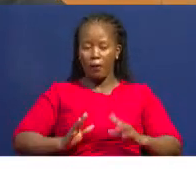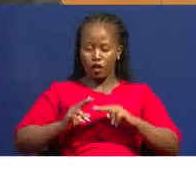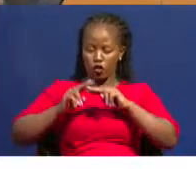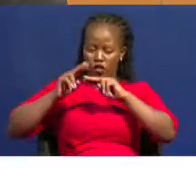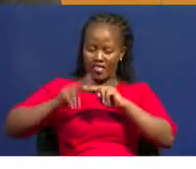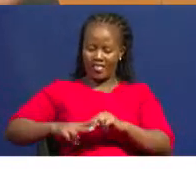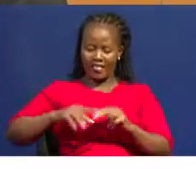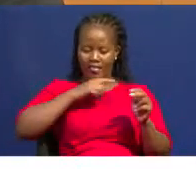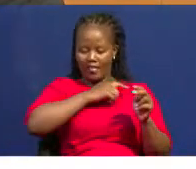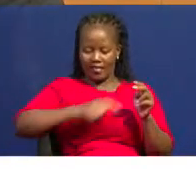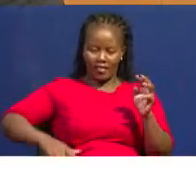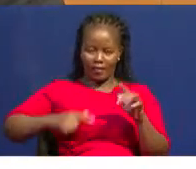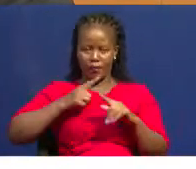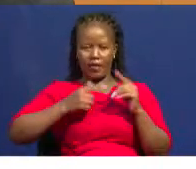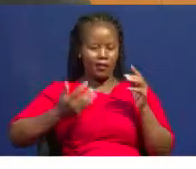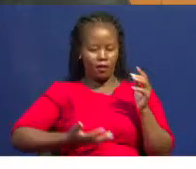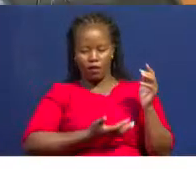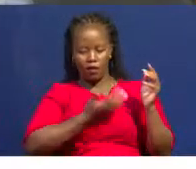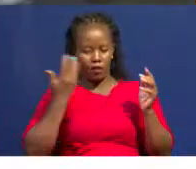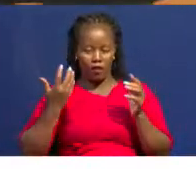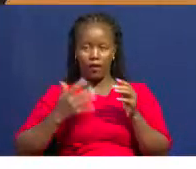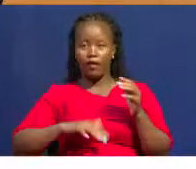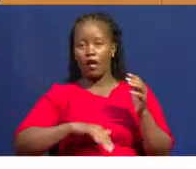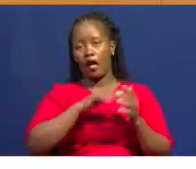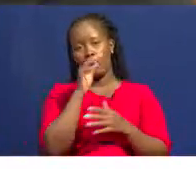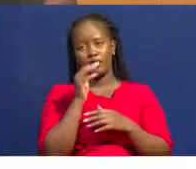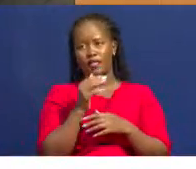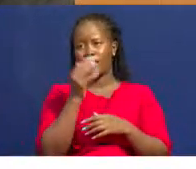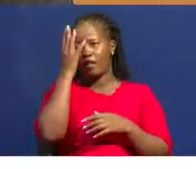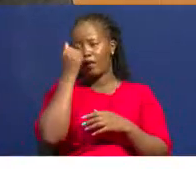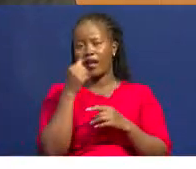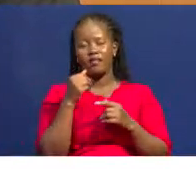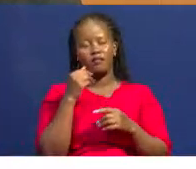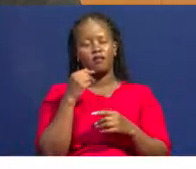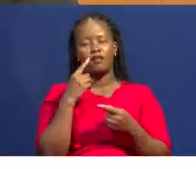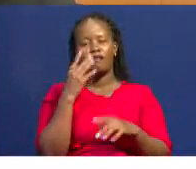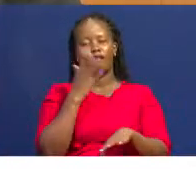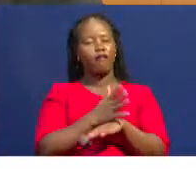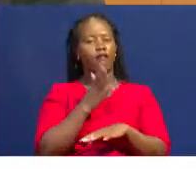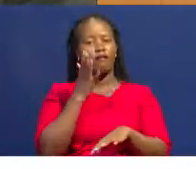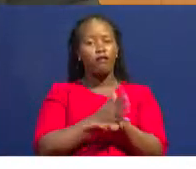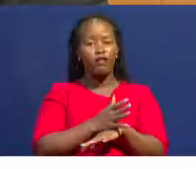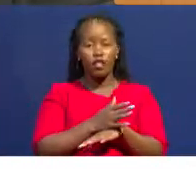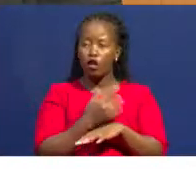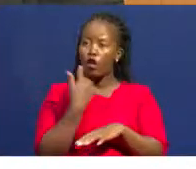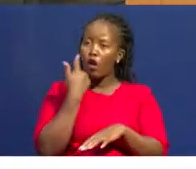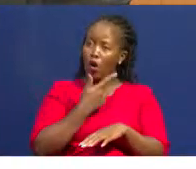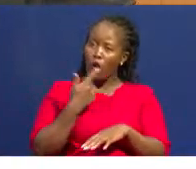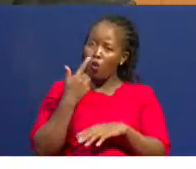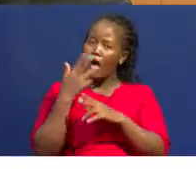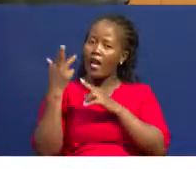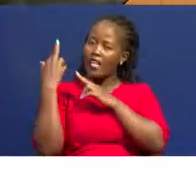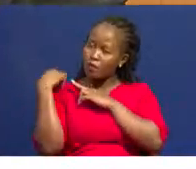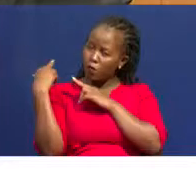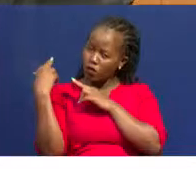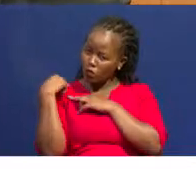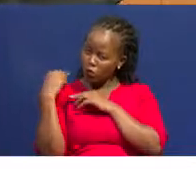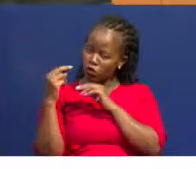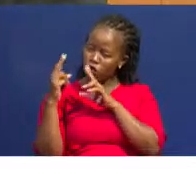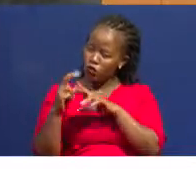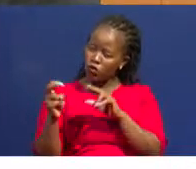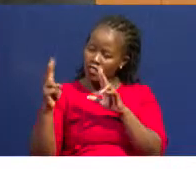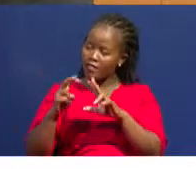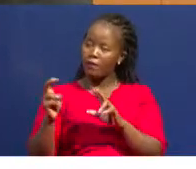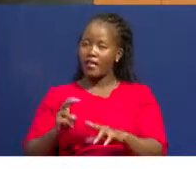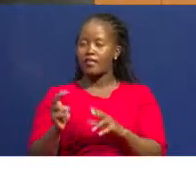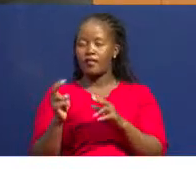itself is the ones which are killing people because they are not of standard. Who are supposed to check these safety belts to make sure that they are of